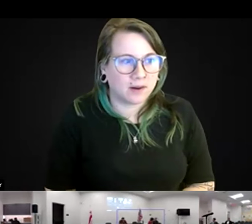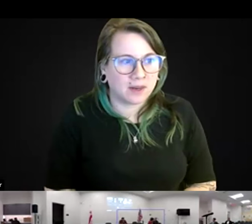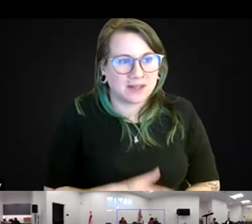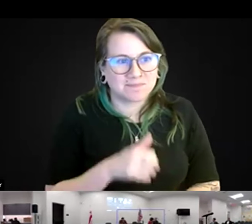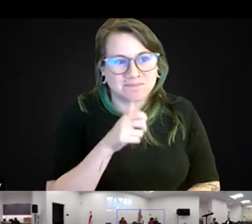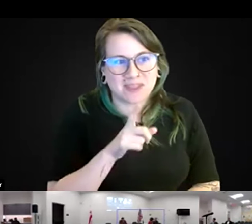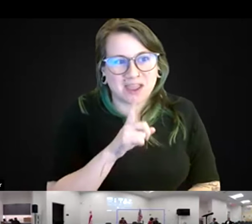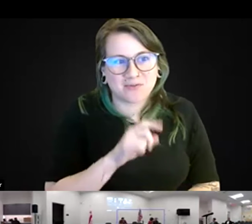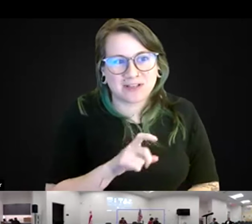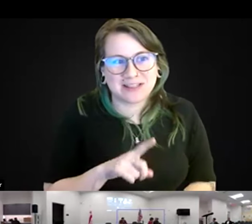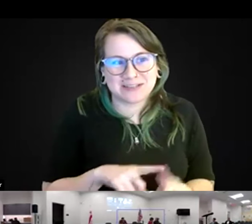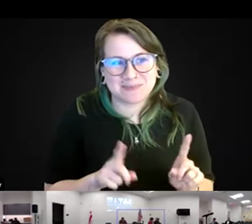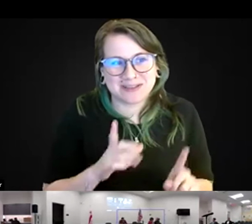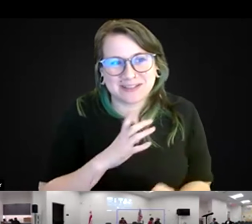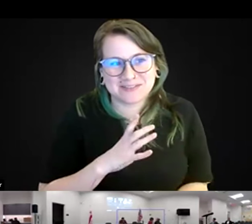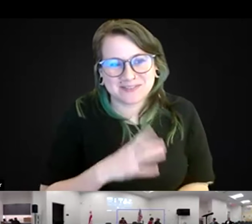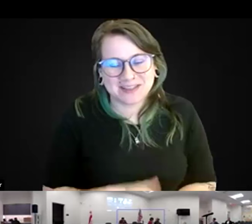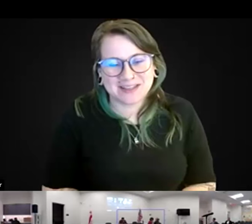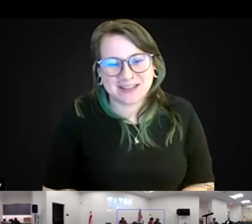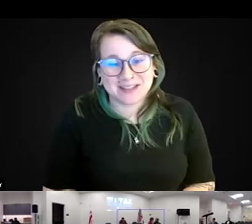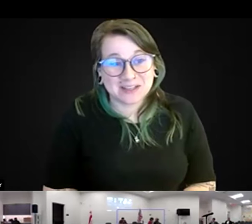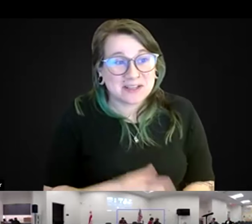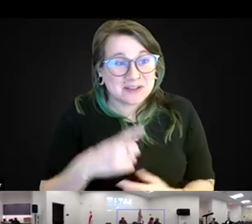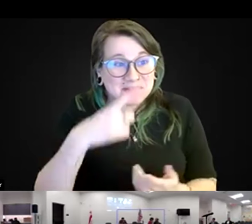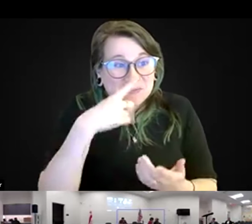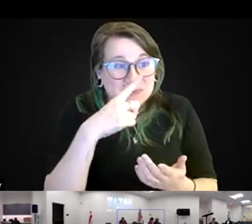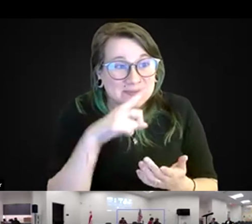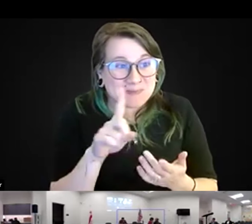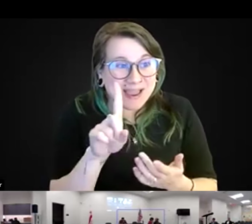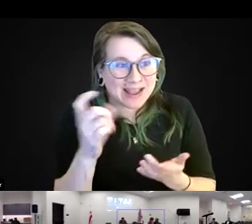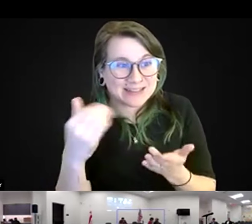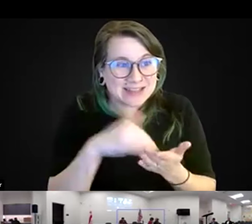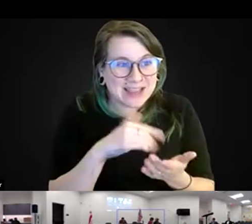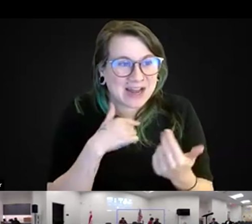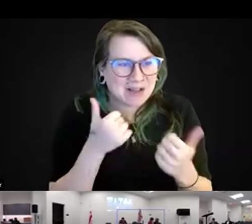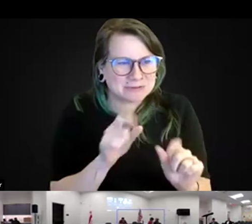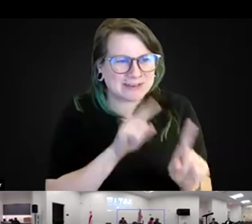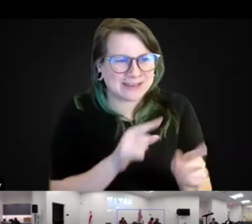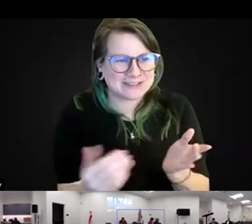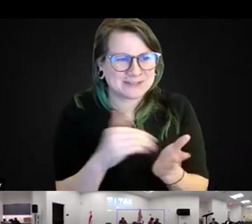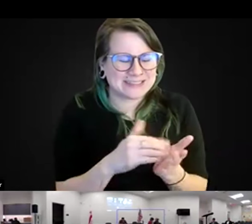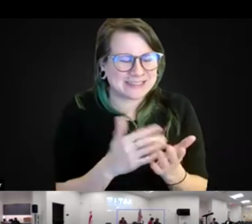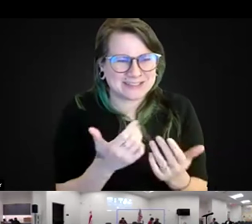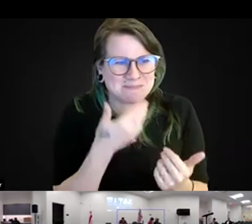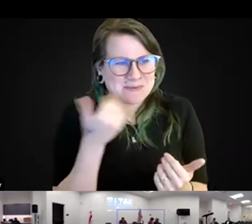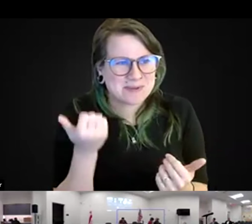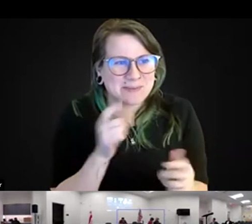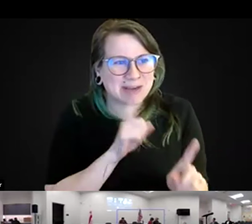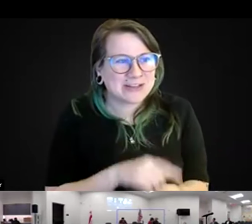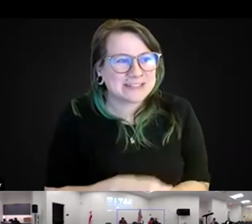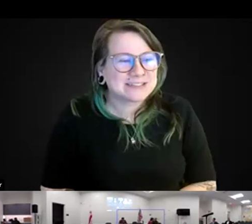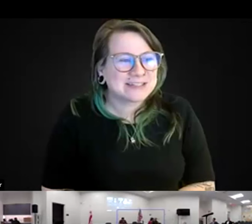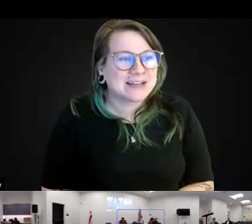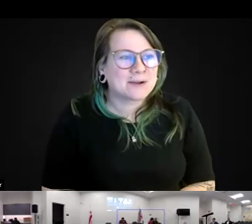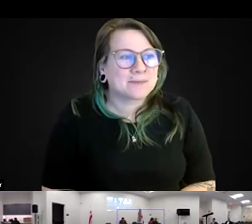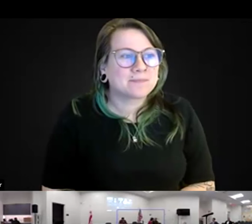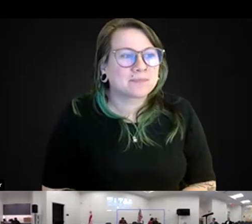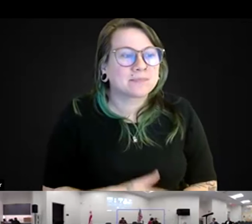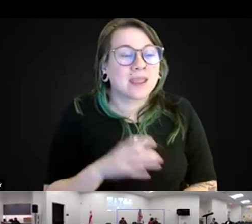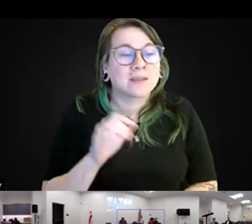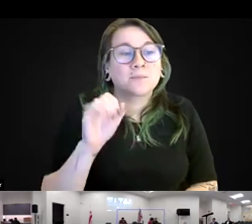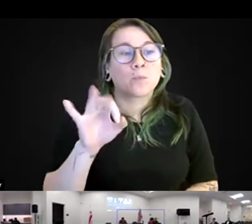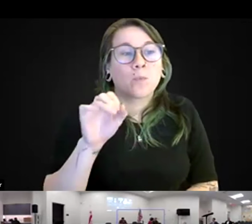Not really, but it's okay. Do you want to rephrase it, and I'll try my best to do it again, give you a better answer? Well, like, what